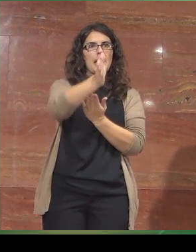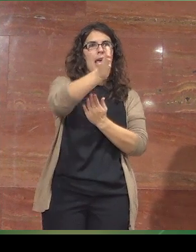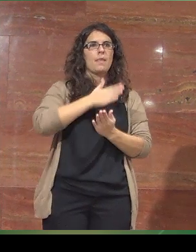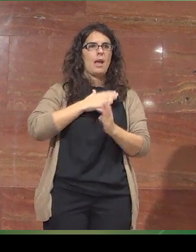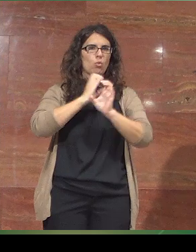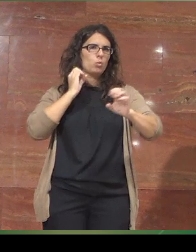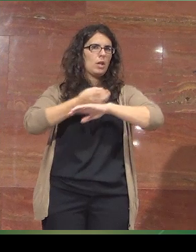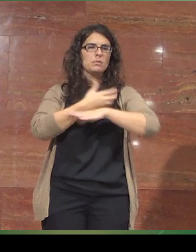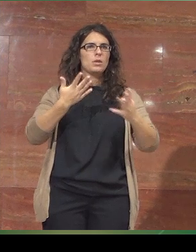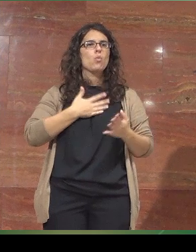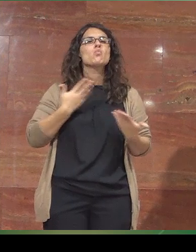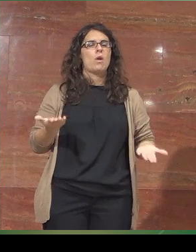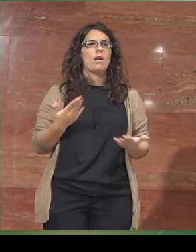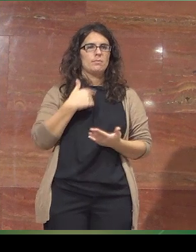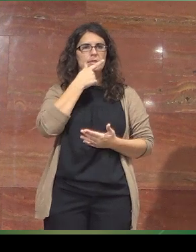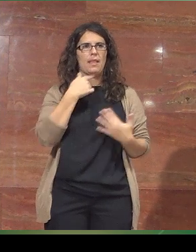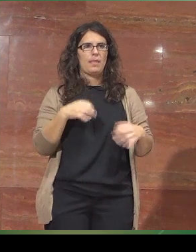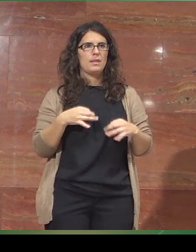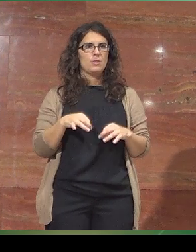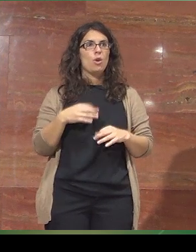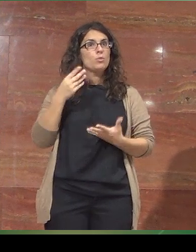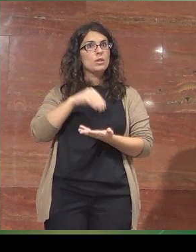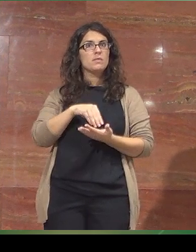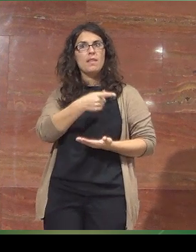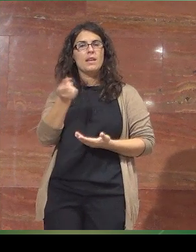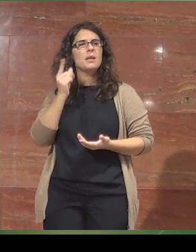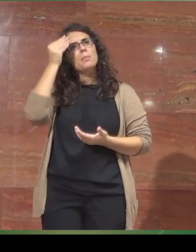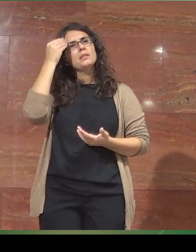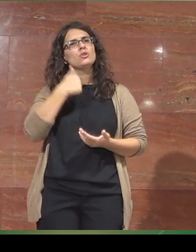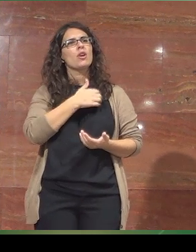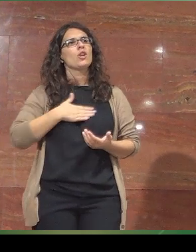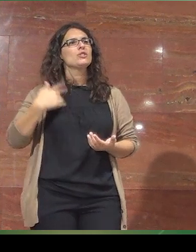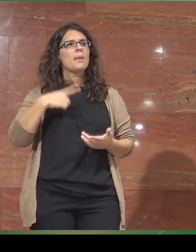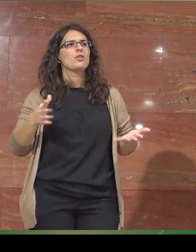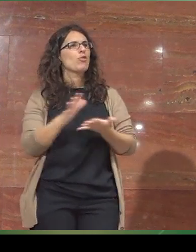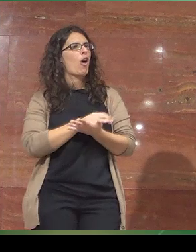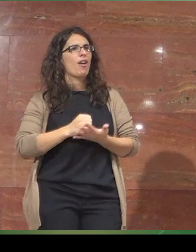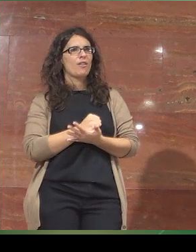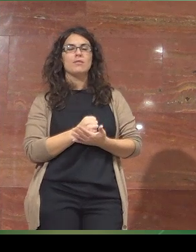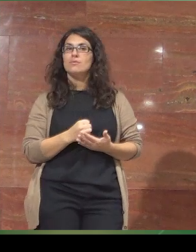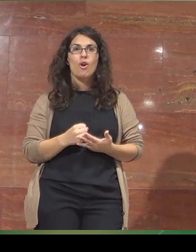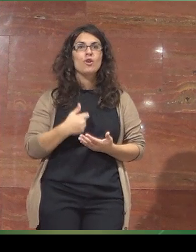actually all we want to know is where am I going and how am I going to find my way.